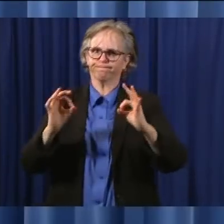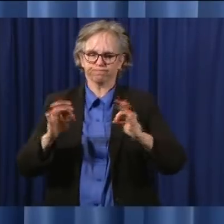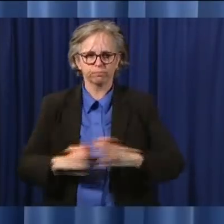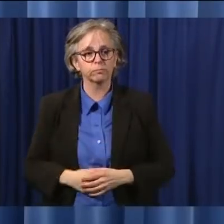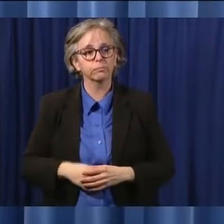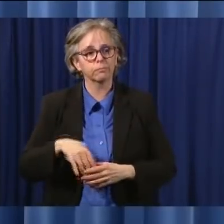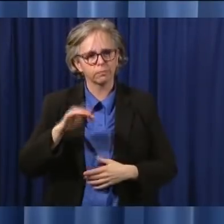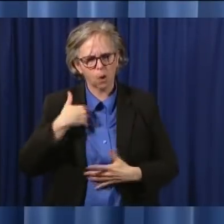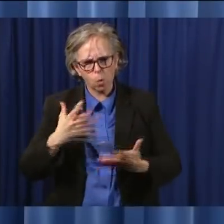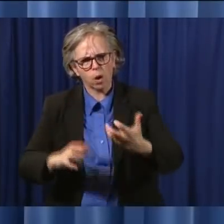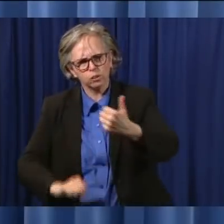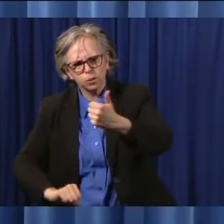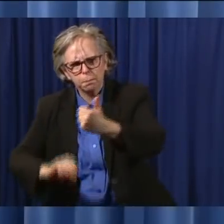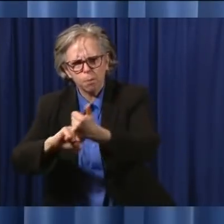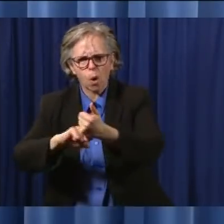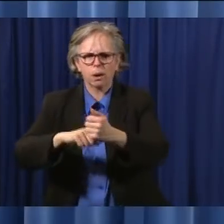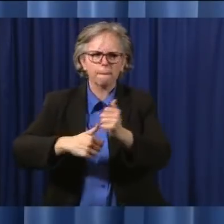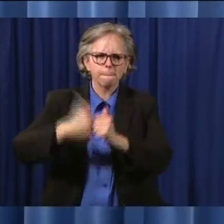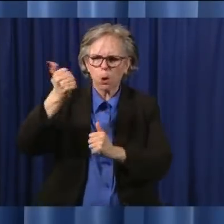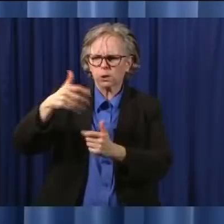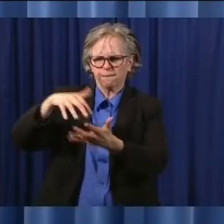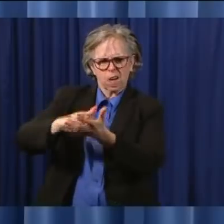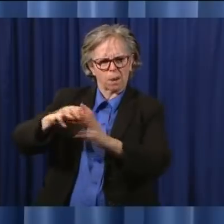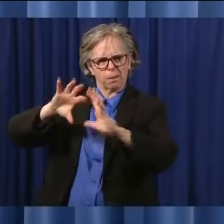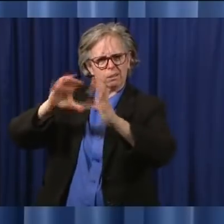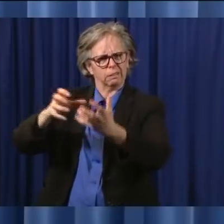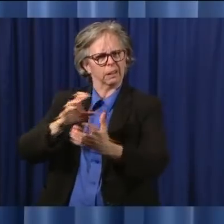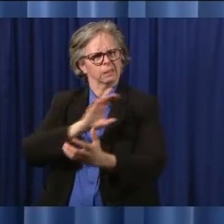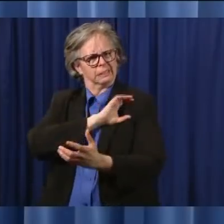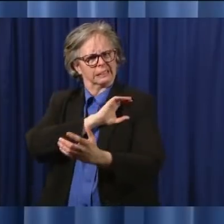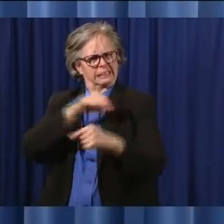of the unconscionable maternal